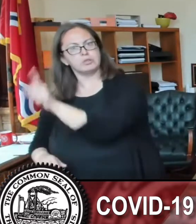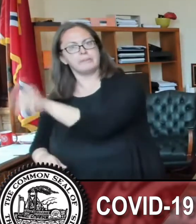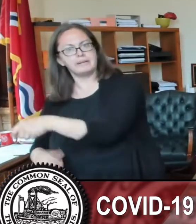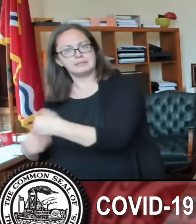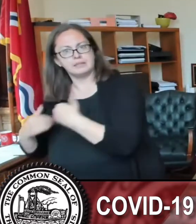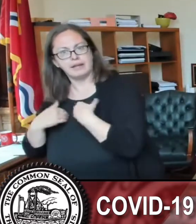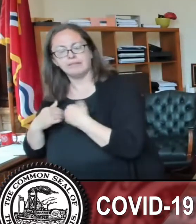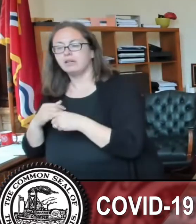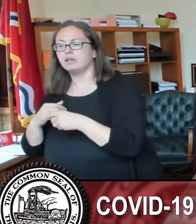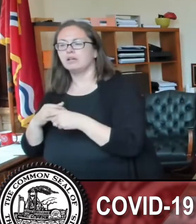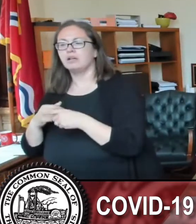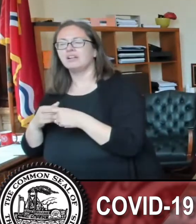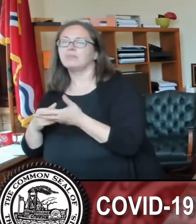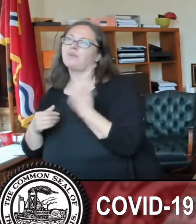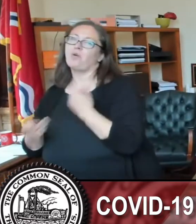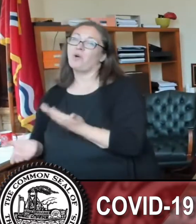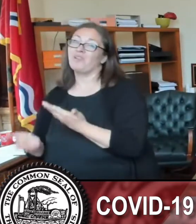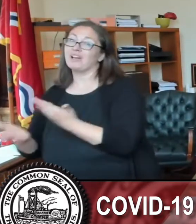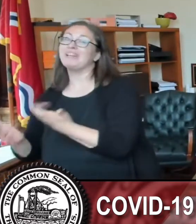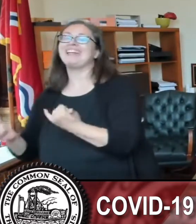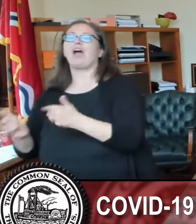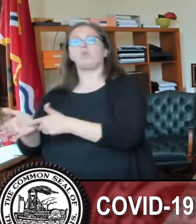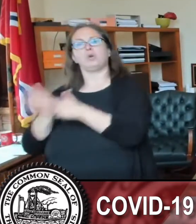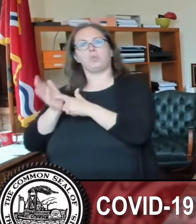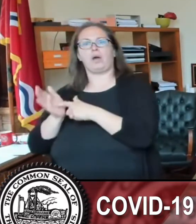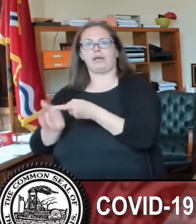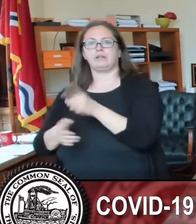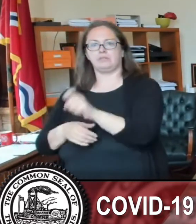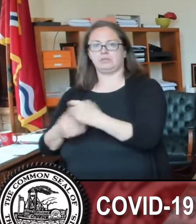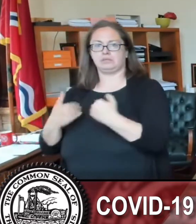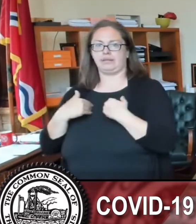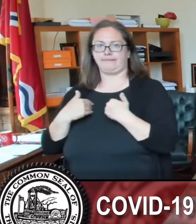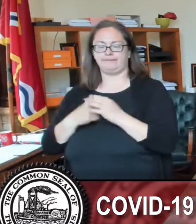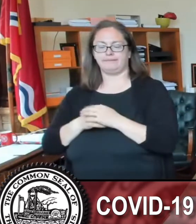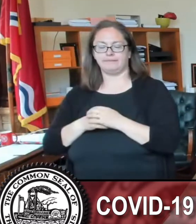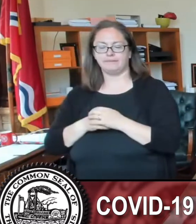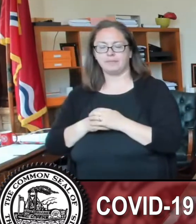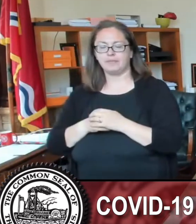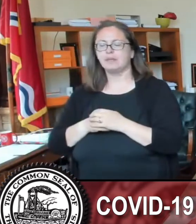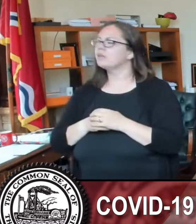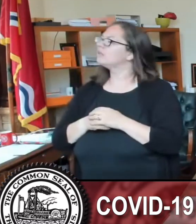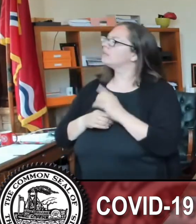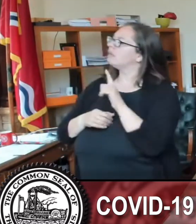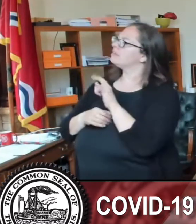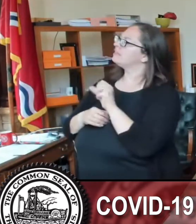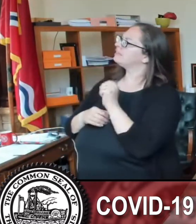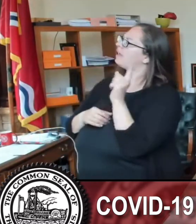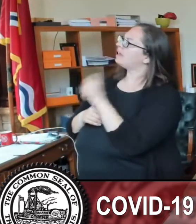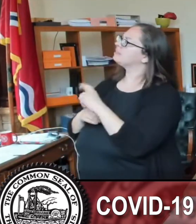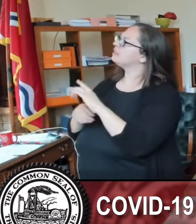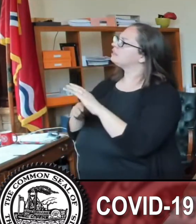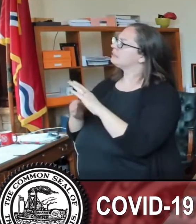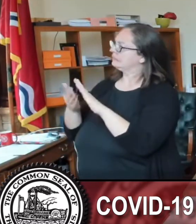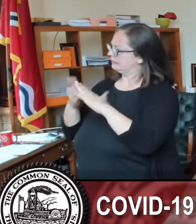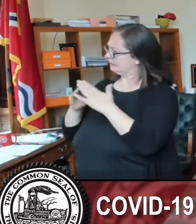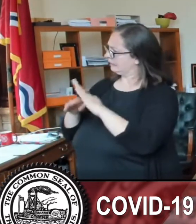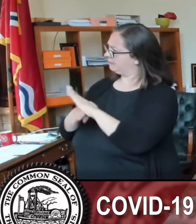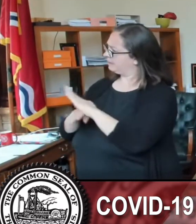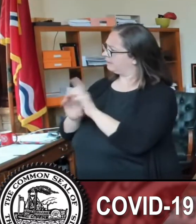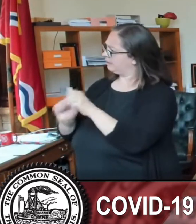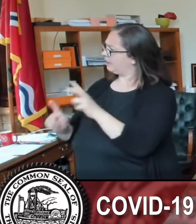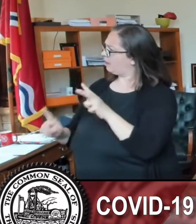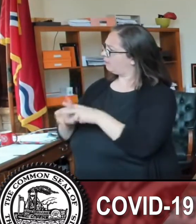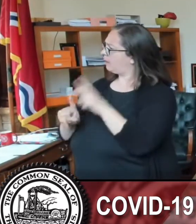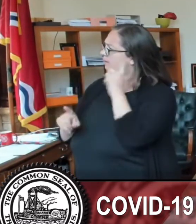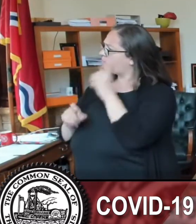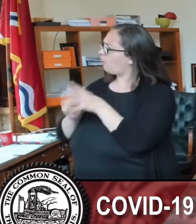they're required for customers. Lisa's question, Mayor, is can a business in the city apply for one of the